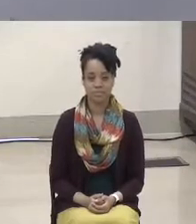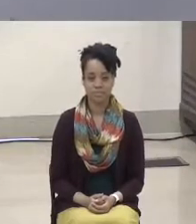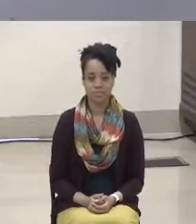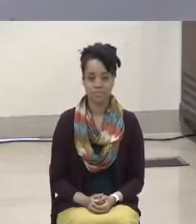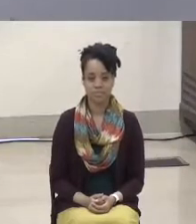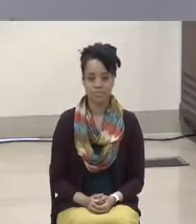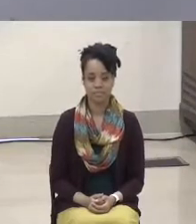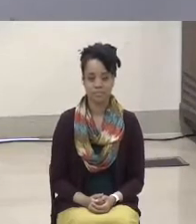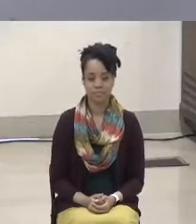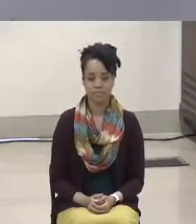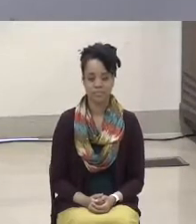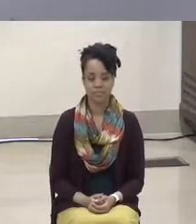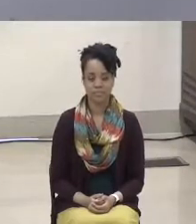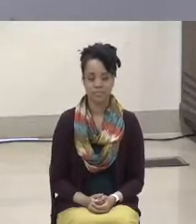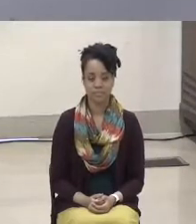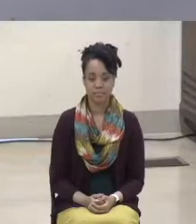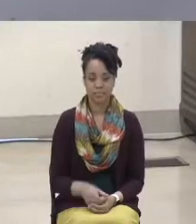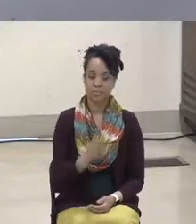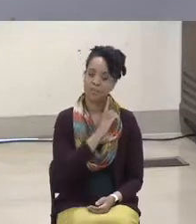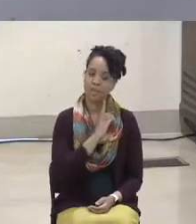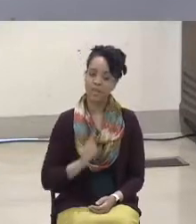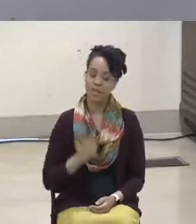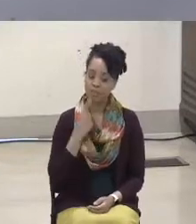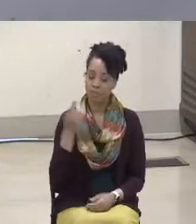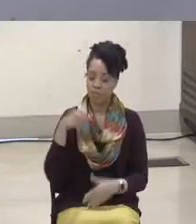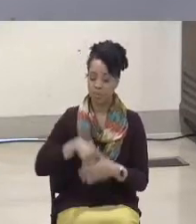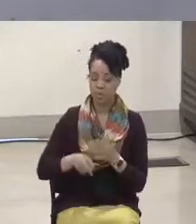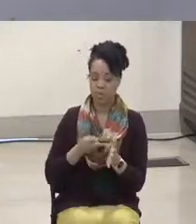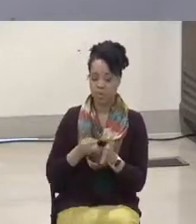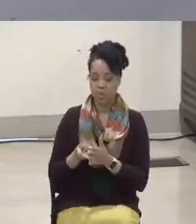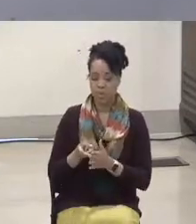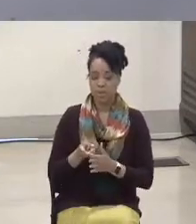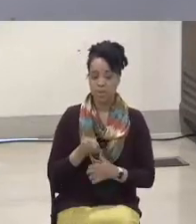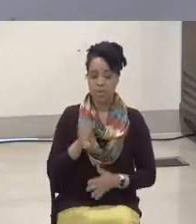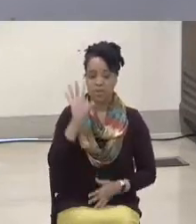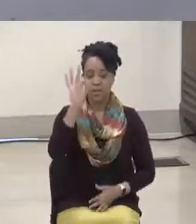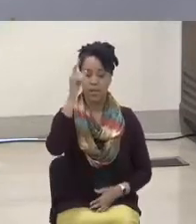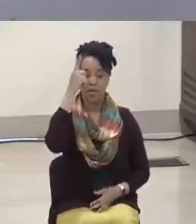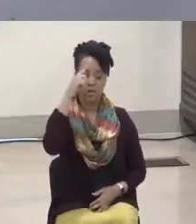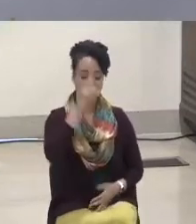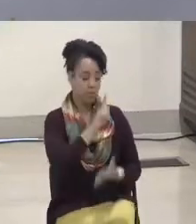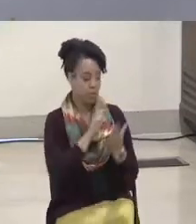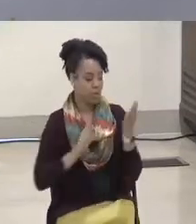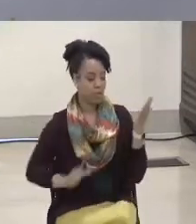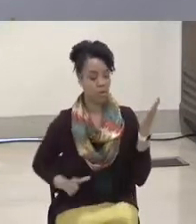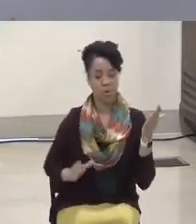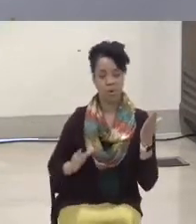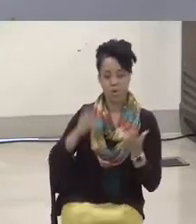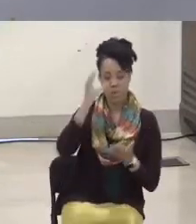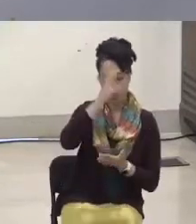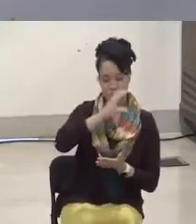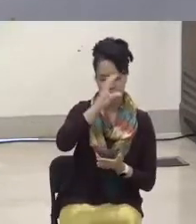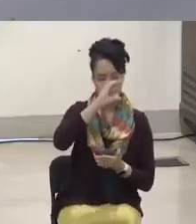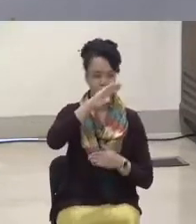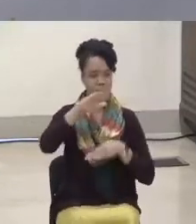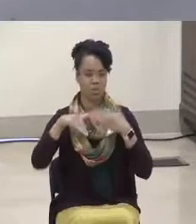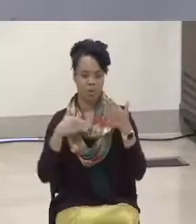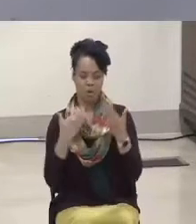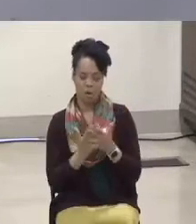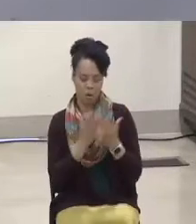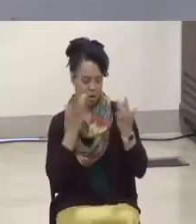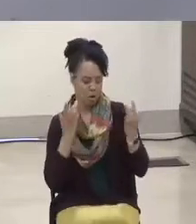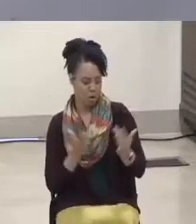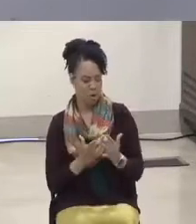los corazones de todos. David told him in verse 9, "For the Lord searches all hearts." Y le dice, porque Dios escudriña